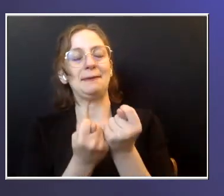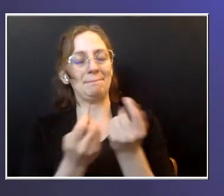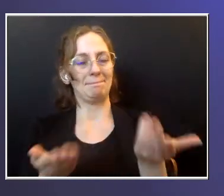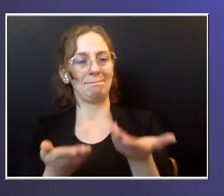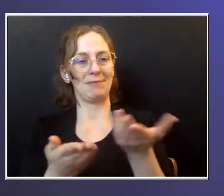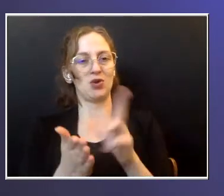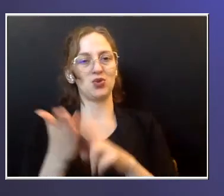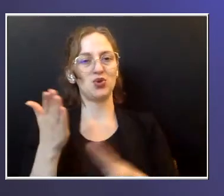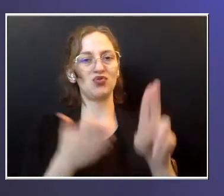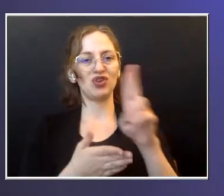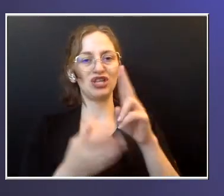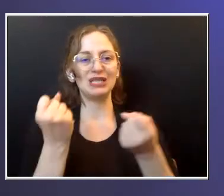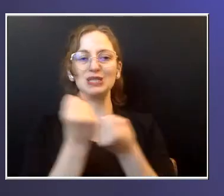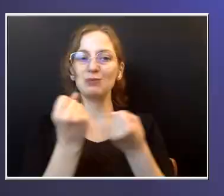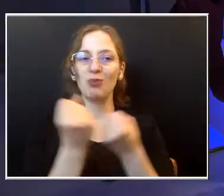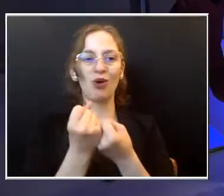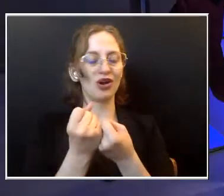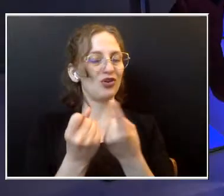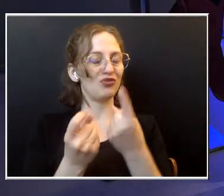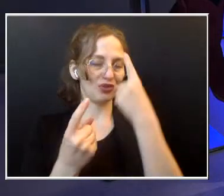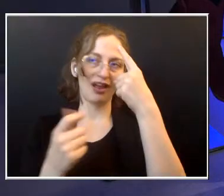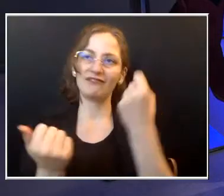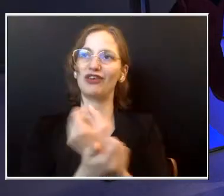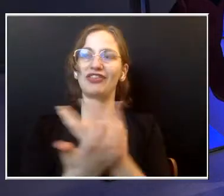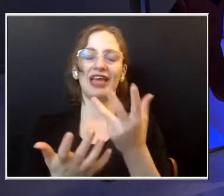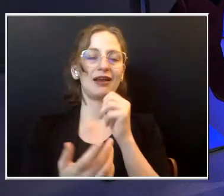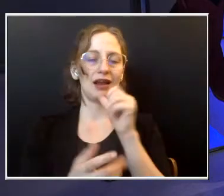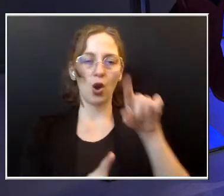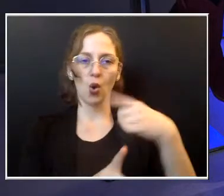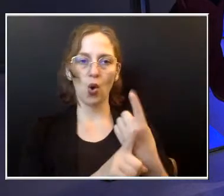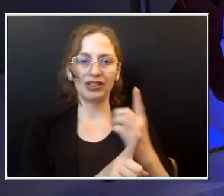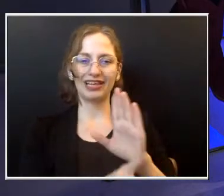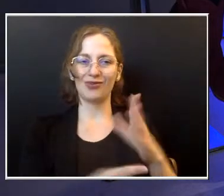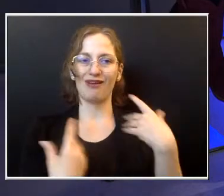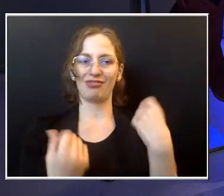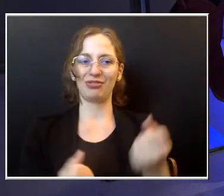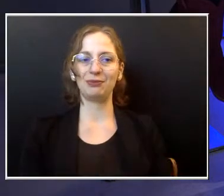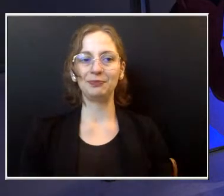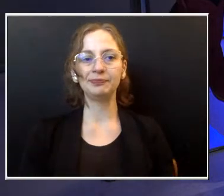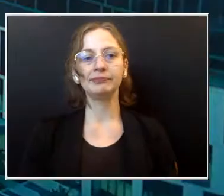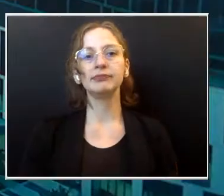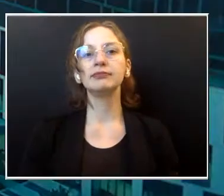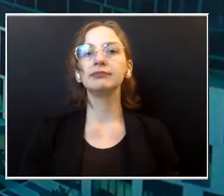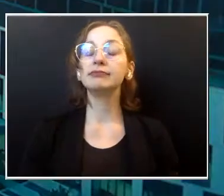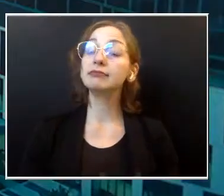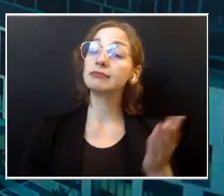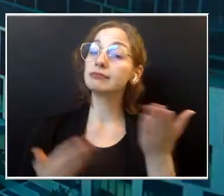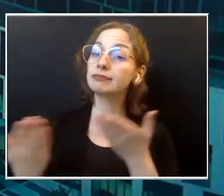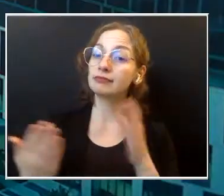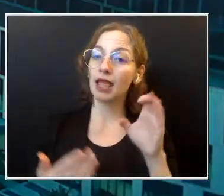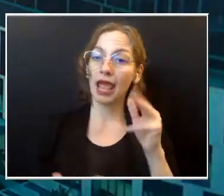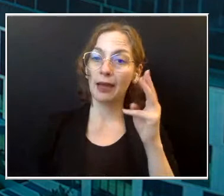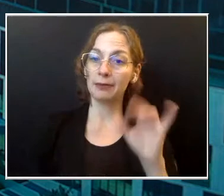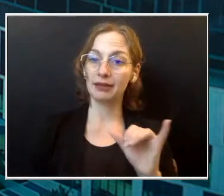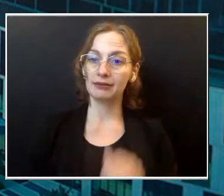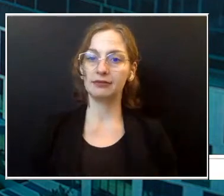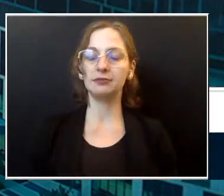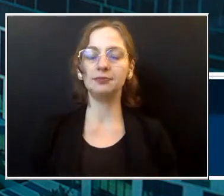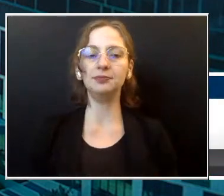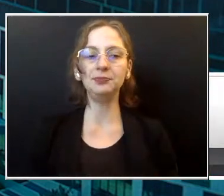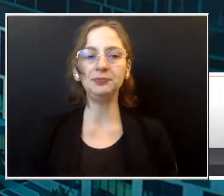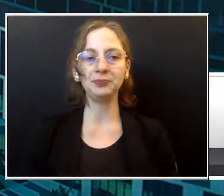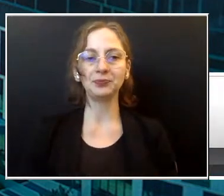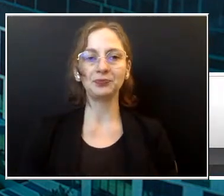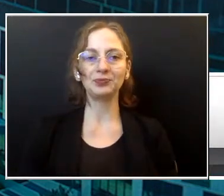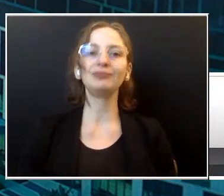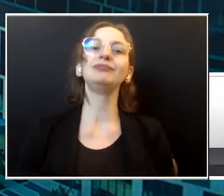not just to put you back together again. Well said. Cami, what's the takeaway? Well, you know, I'm like we said, I'm still in cancer treatment, and